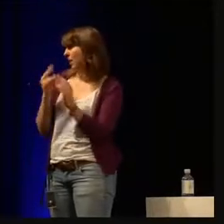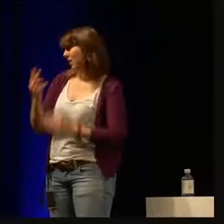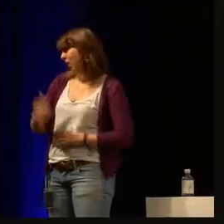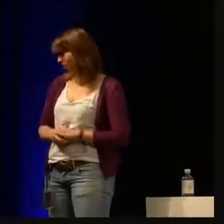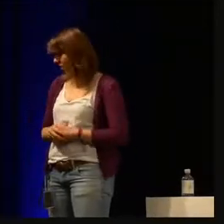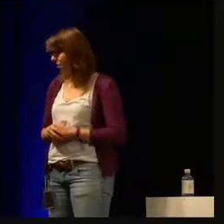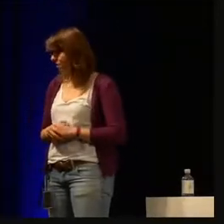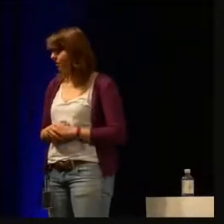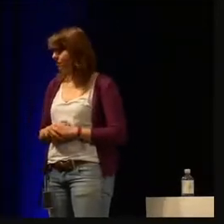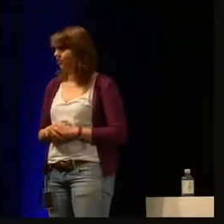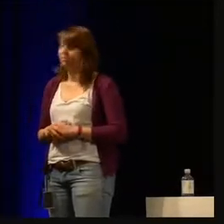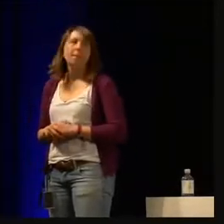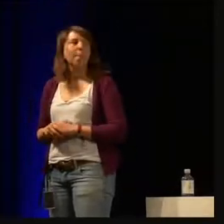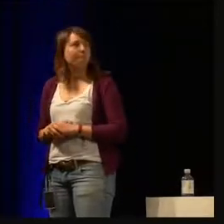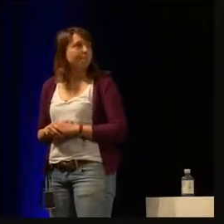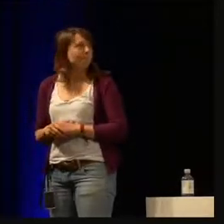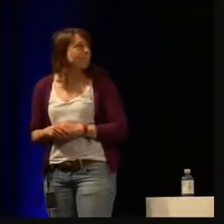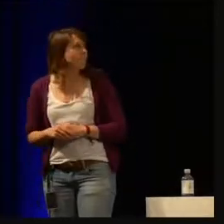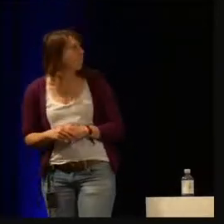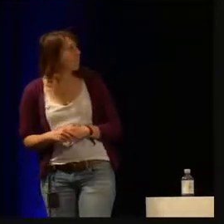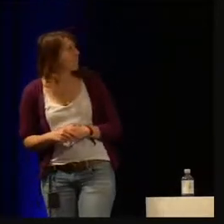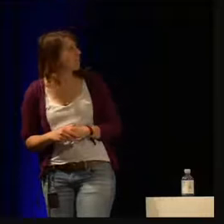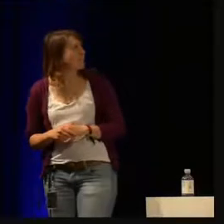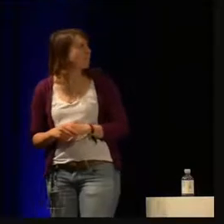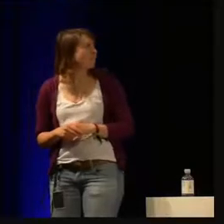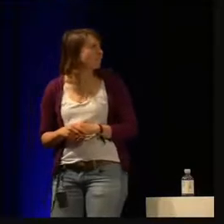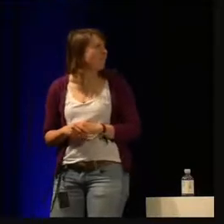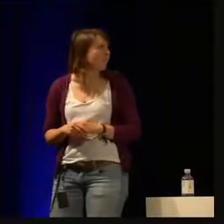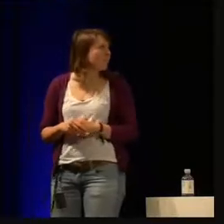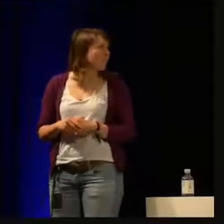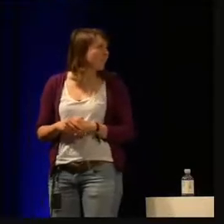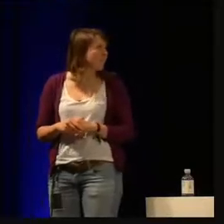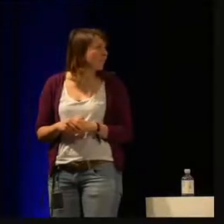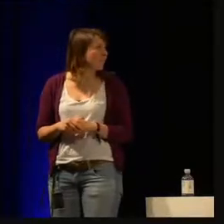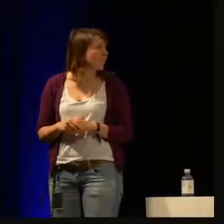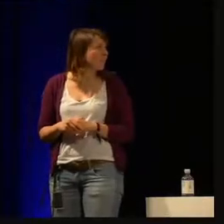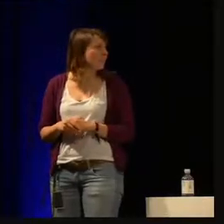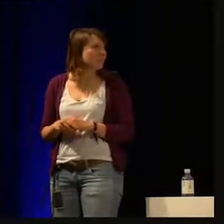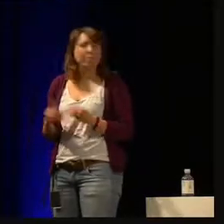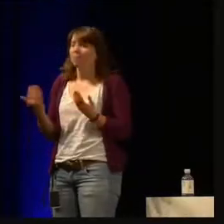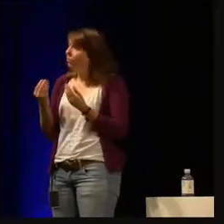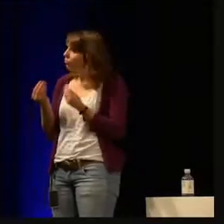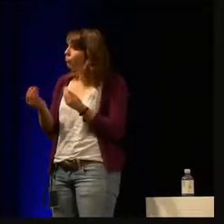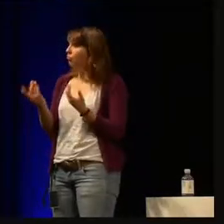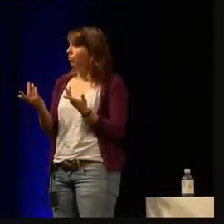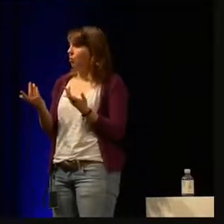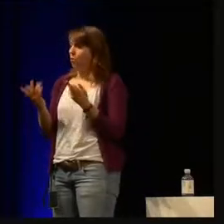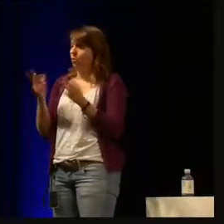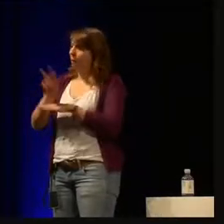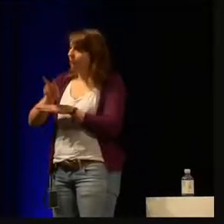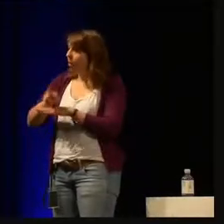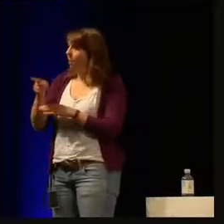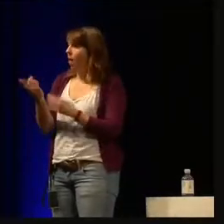them to paint a bigger picture of the phenomenon. And why are we talking